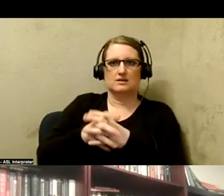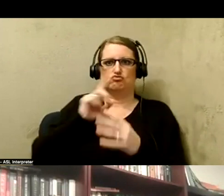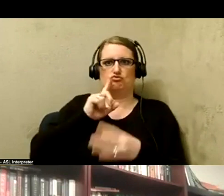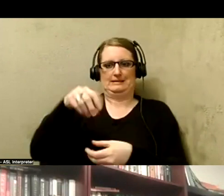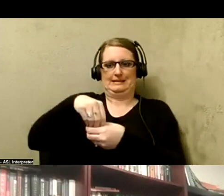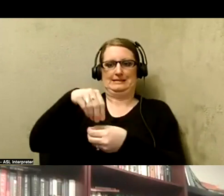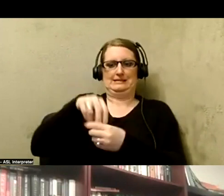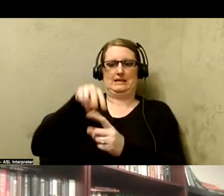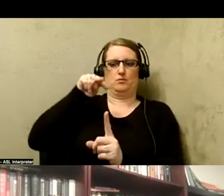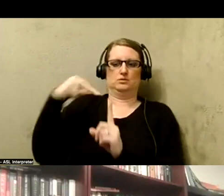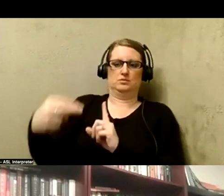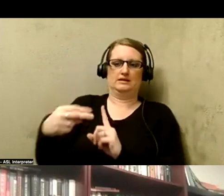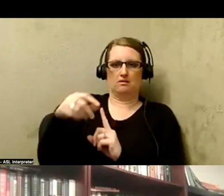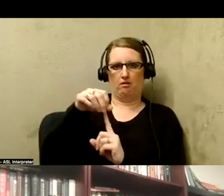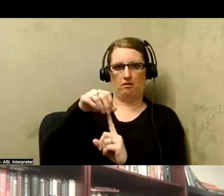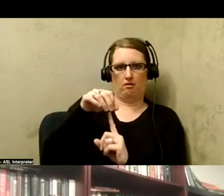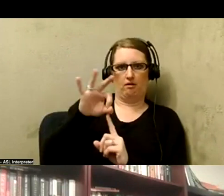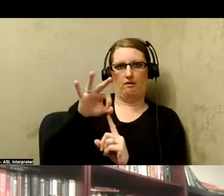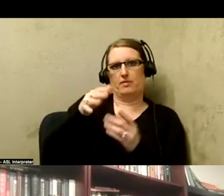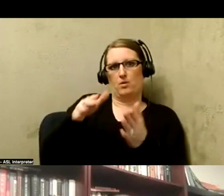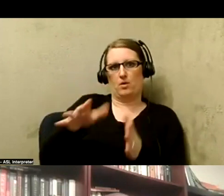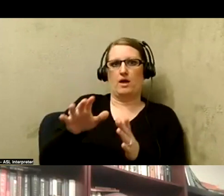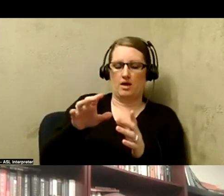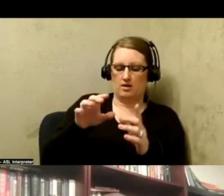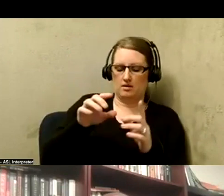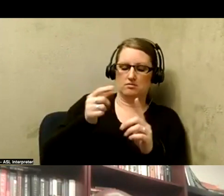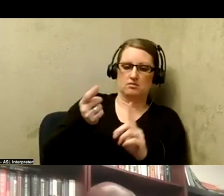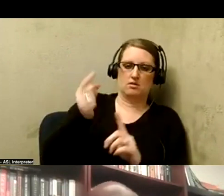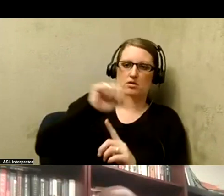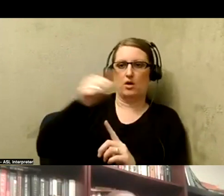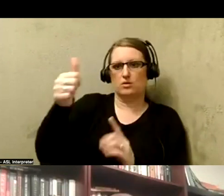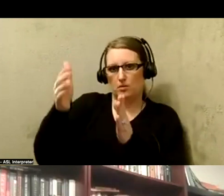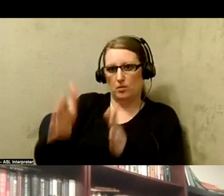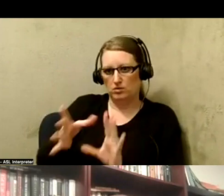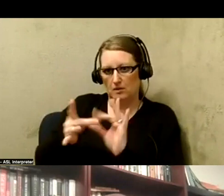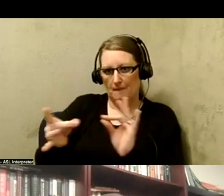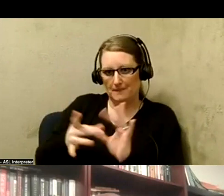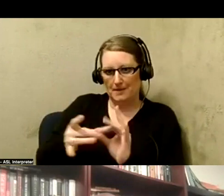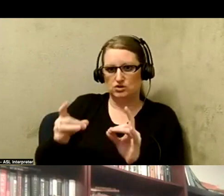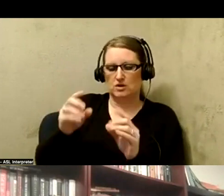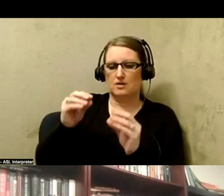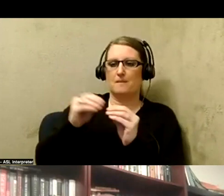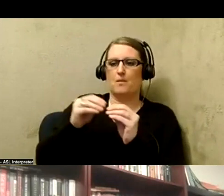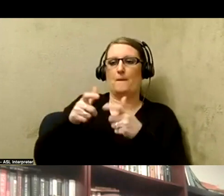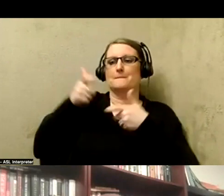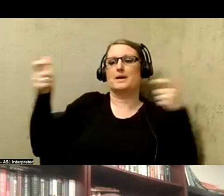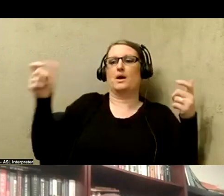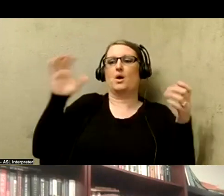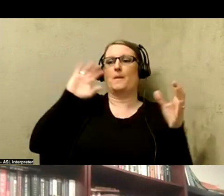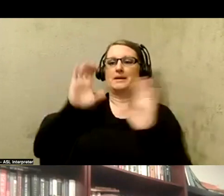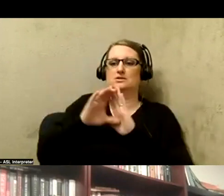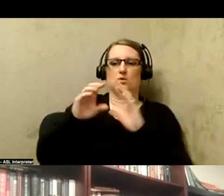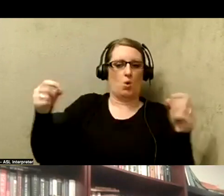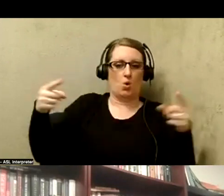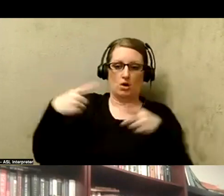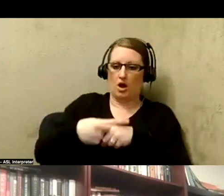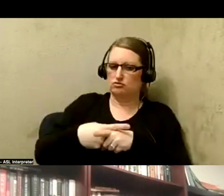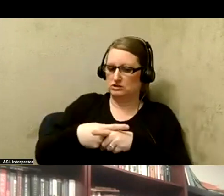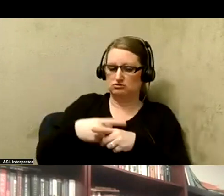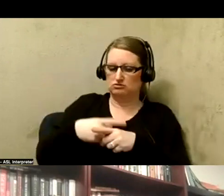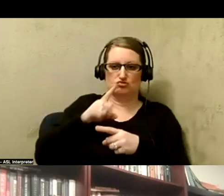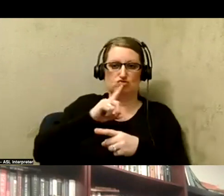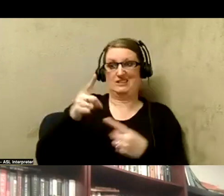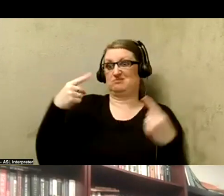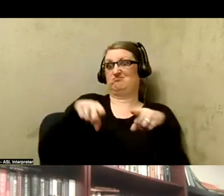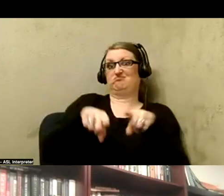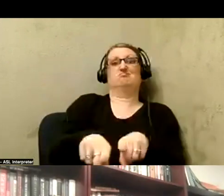at then what Dr. Ben-Moshe is talking about in a larger picture. There's no contradiction there. I think they work nicely together.